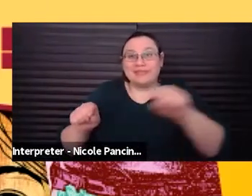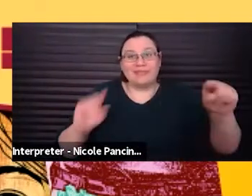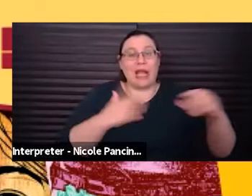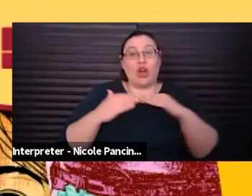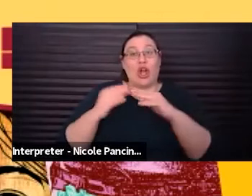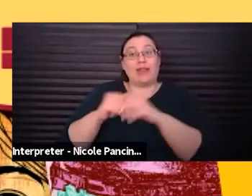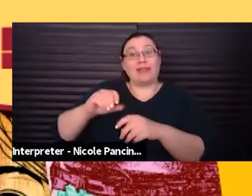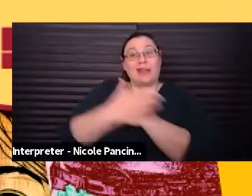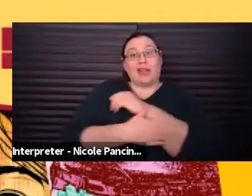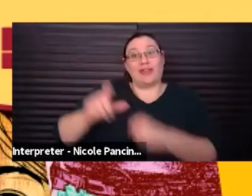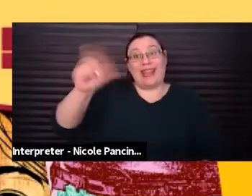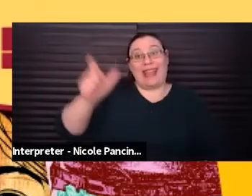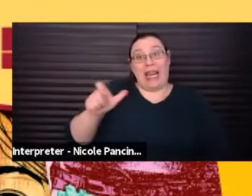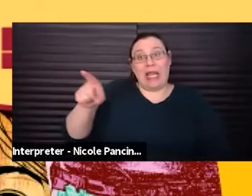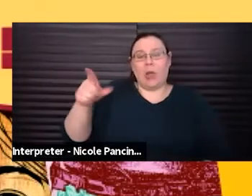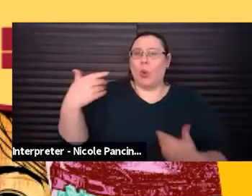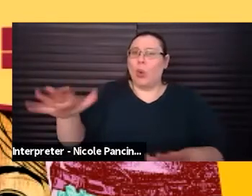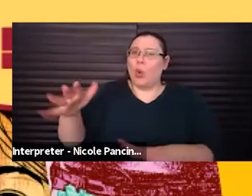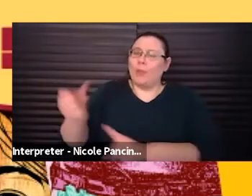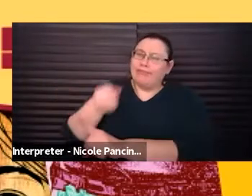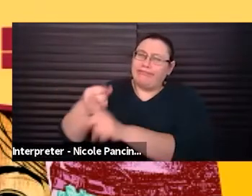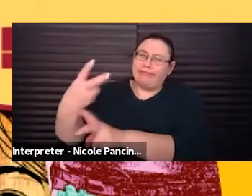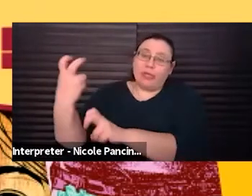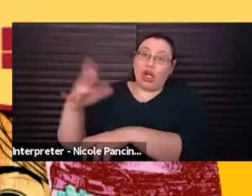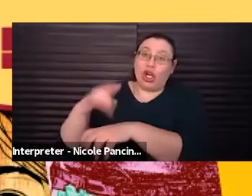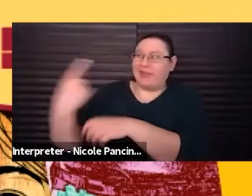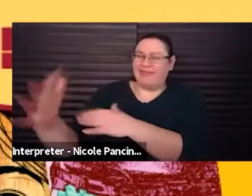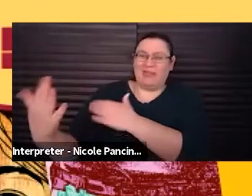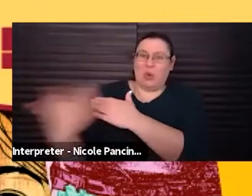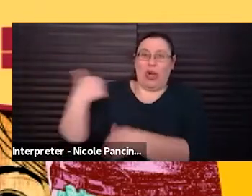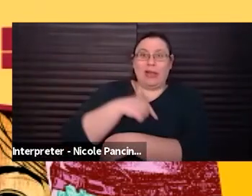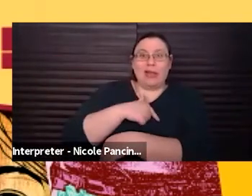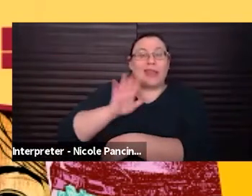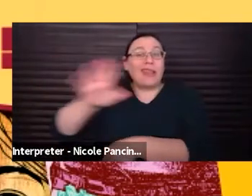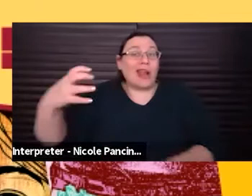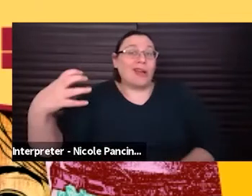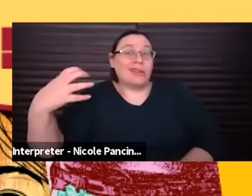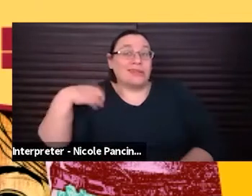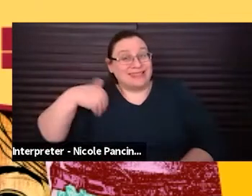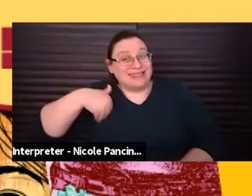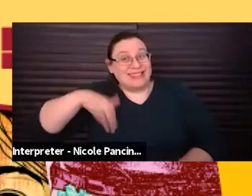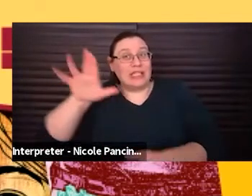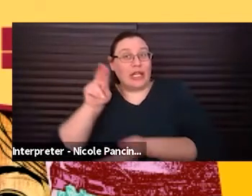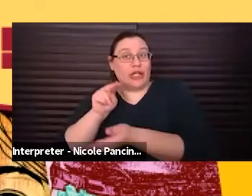Italy, which was hit hard early, were able to warn us that their employers actually sent nurses